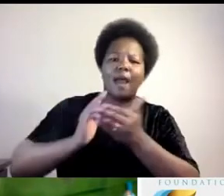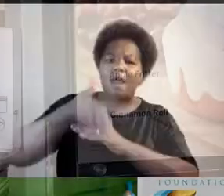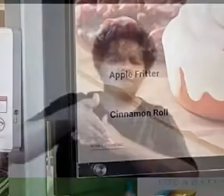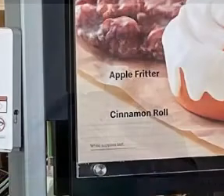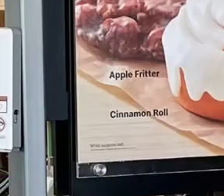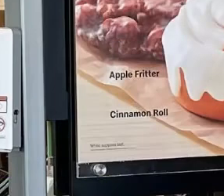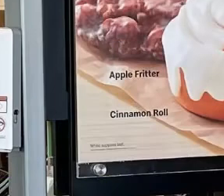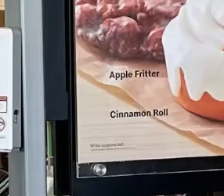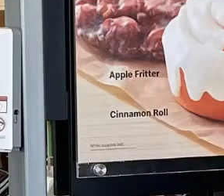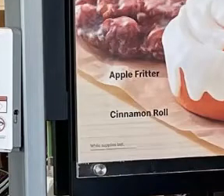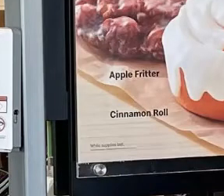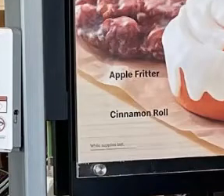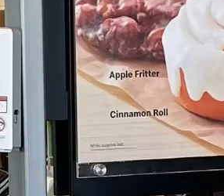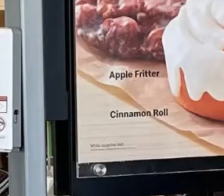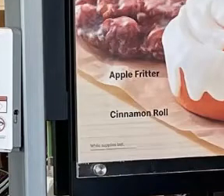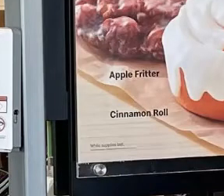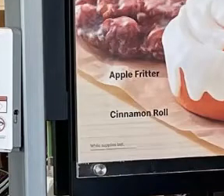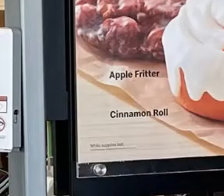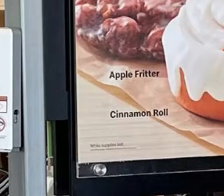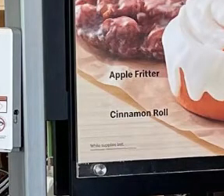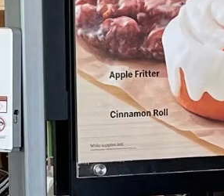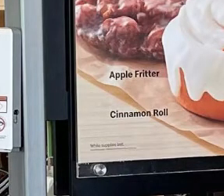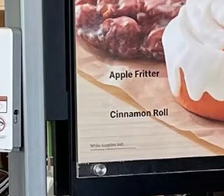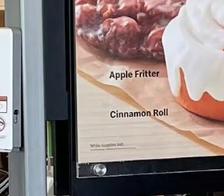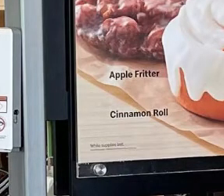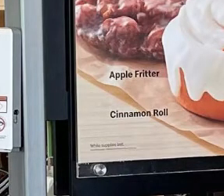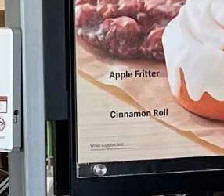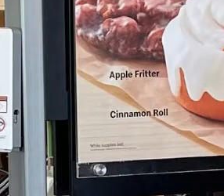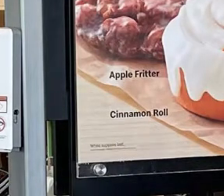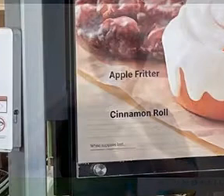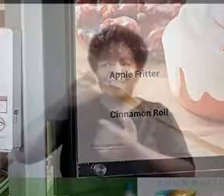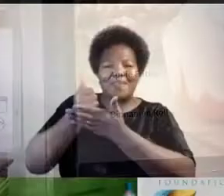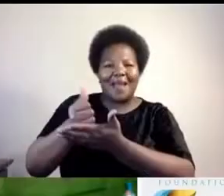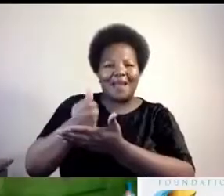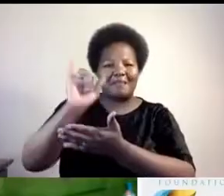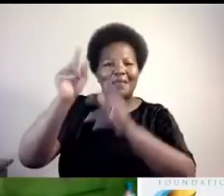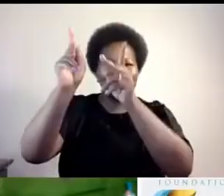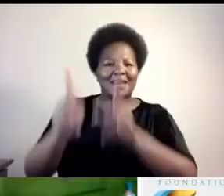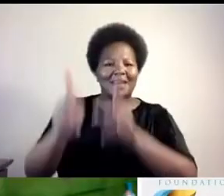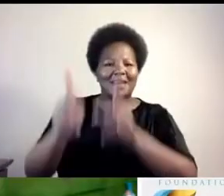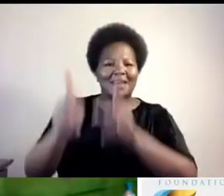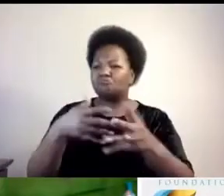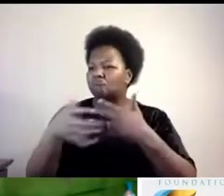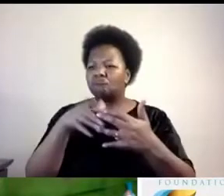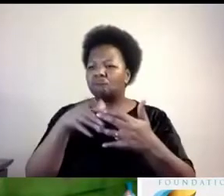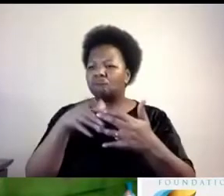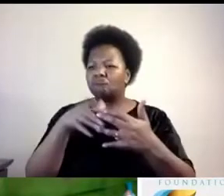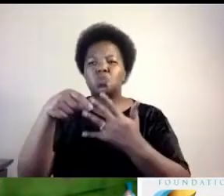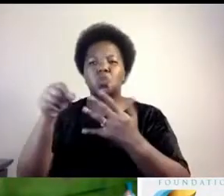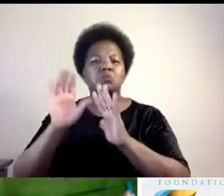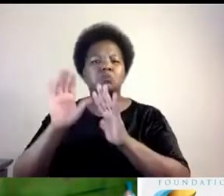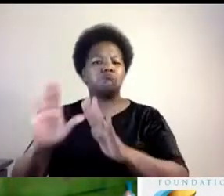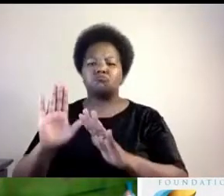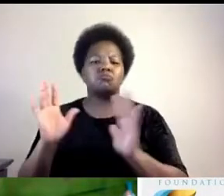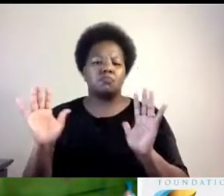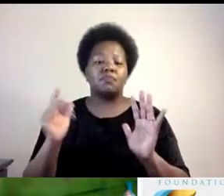a career for themselves in whatever they've chosen, whatever field they've chosen. So we did a lot of work